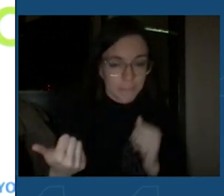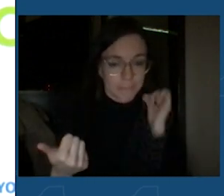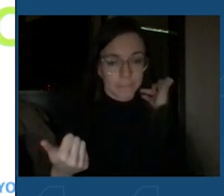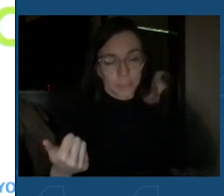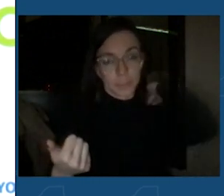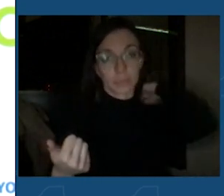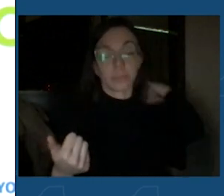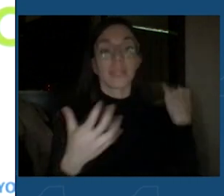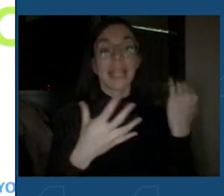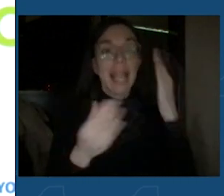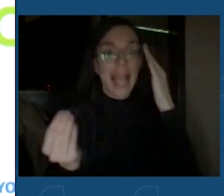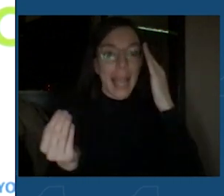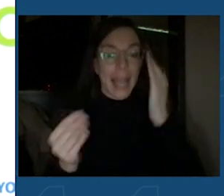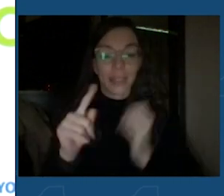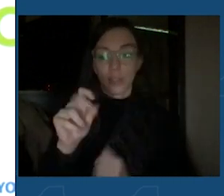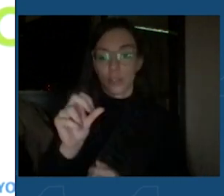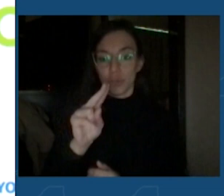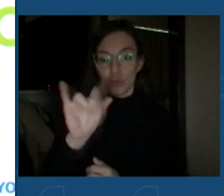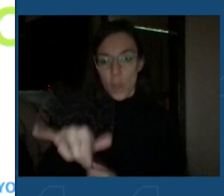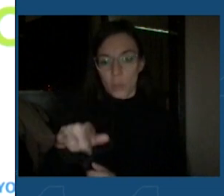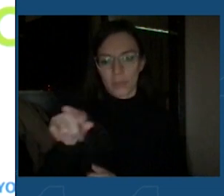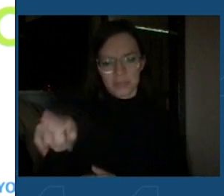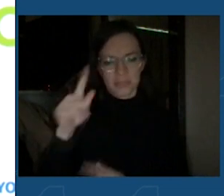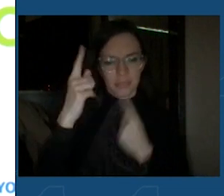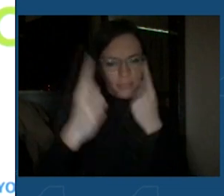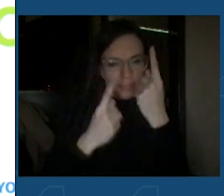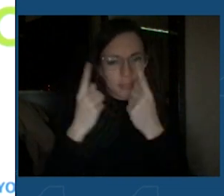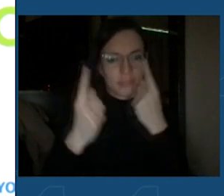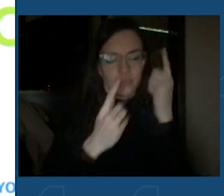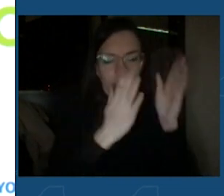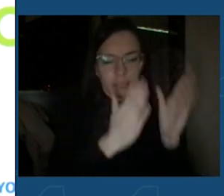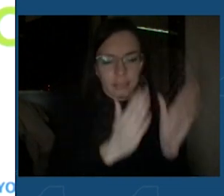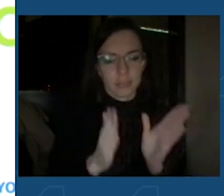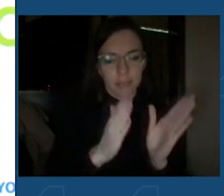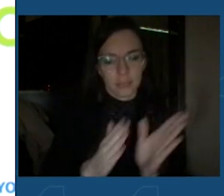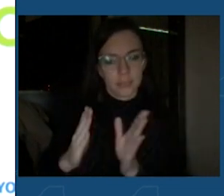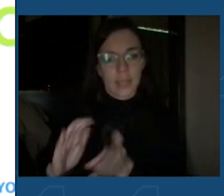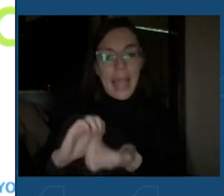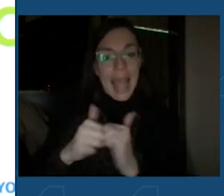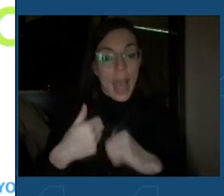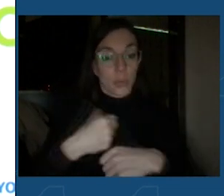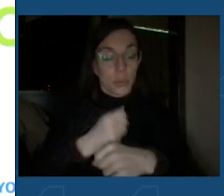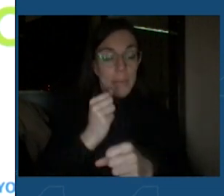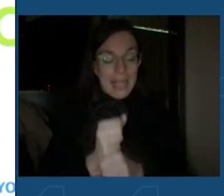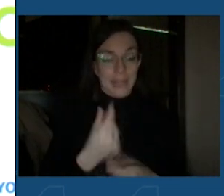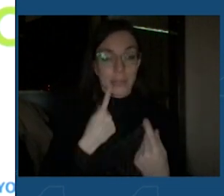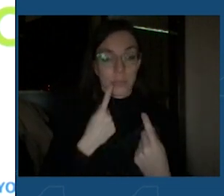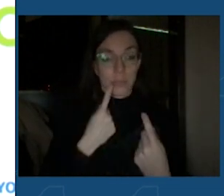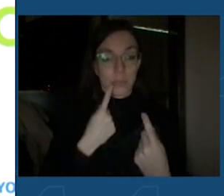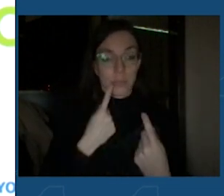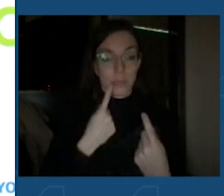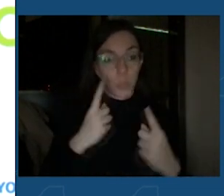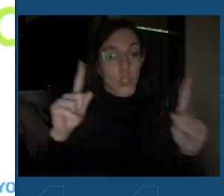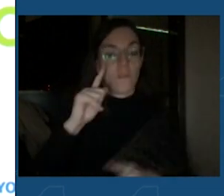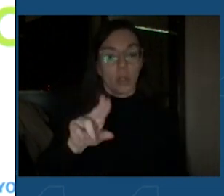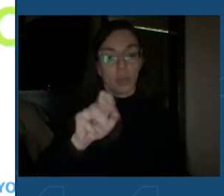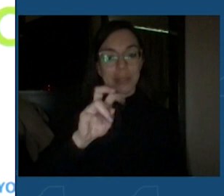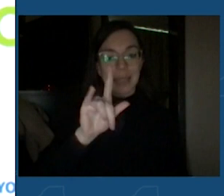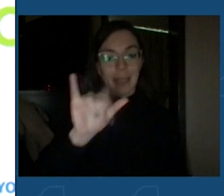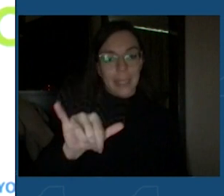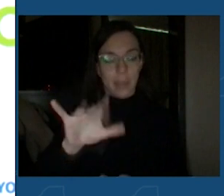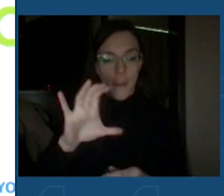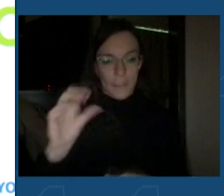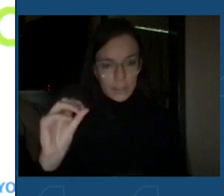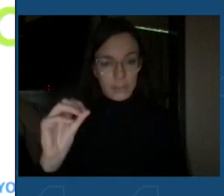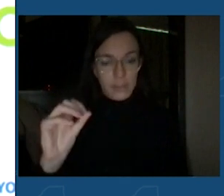And Tony's even thought through how to make this work for utility companies. I mean,